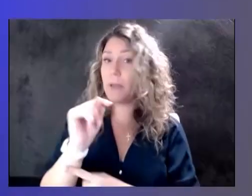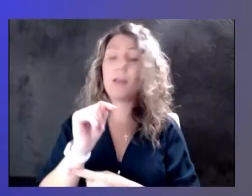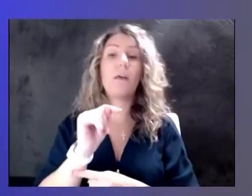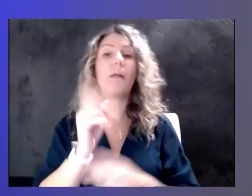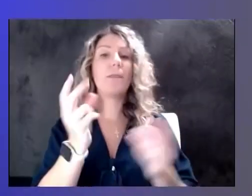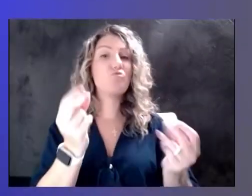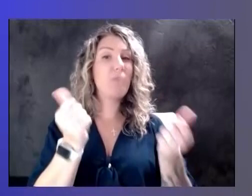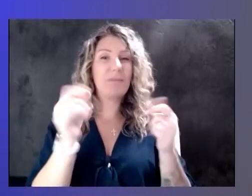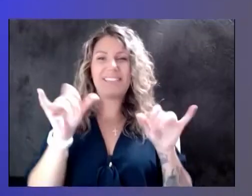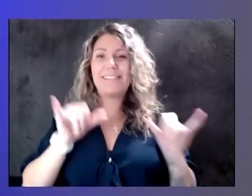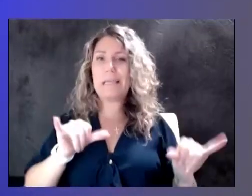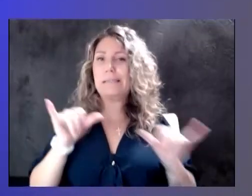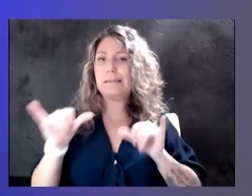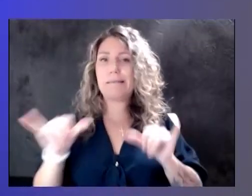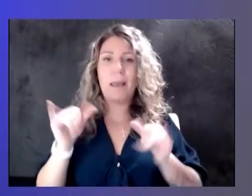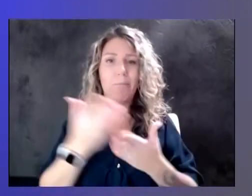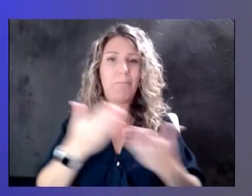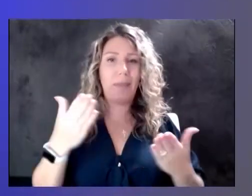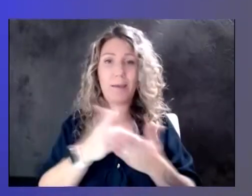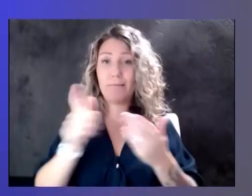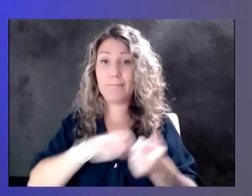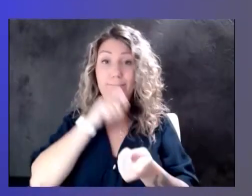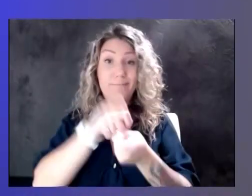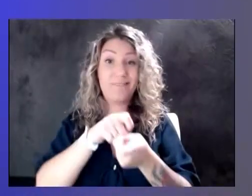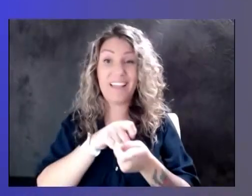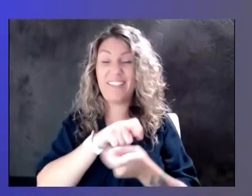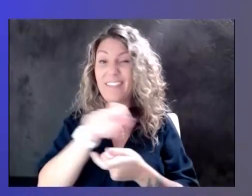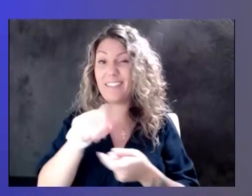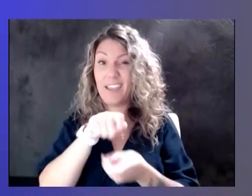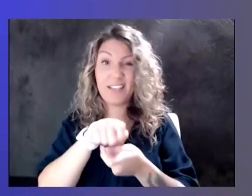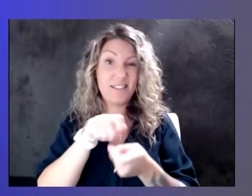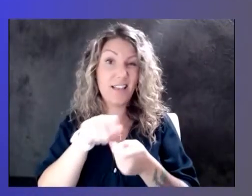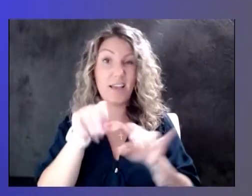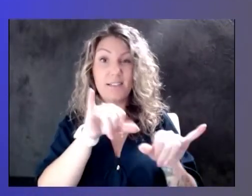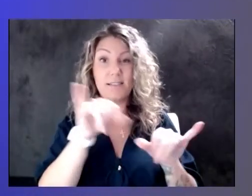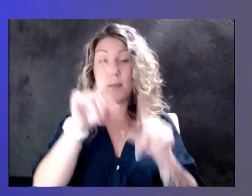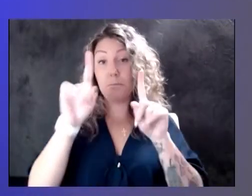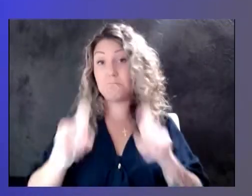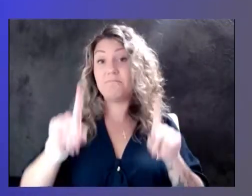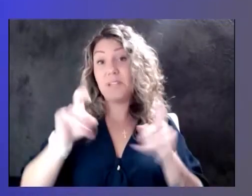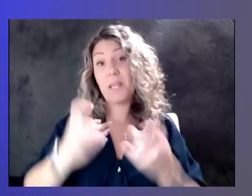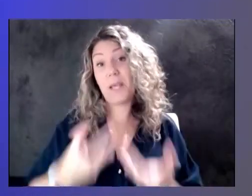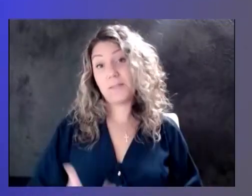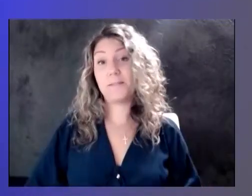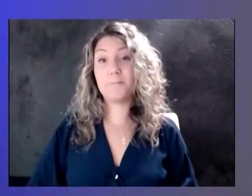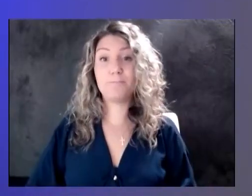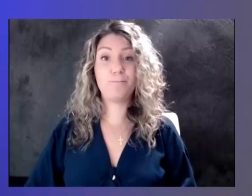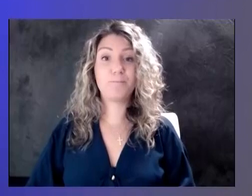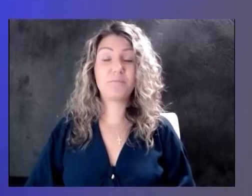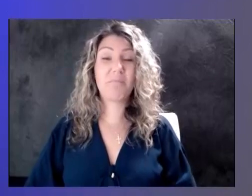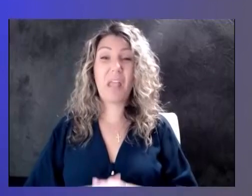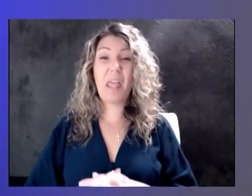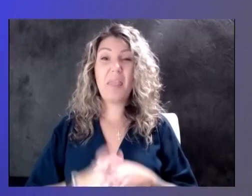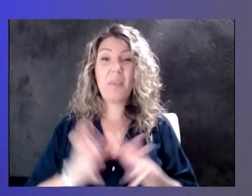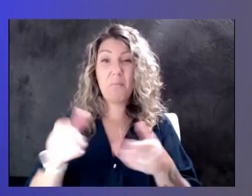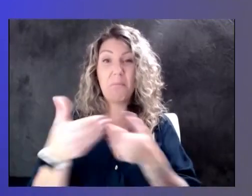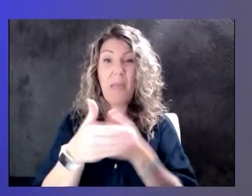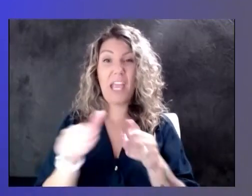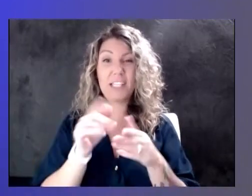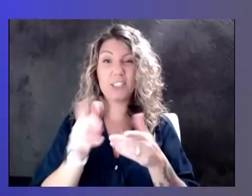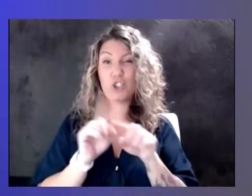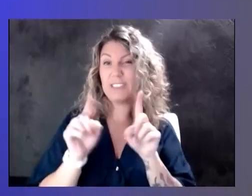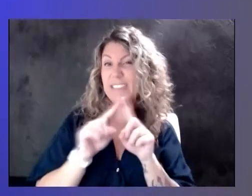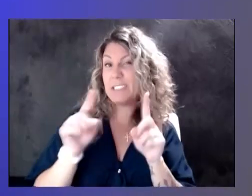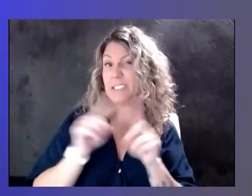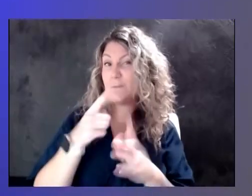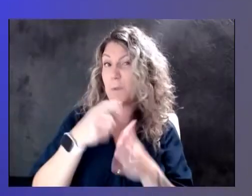Yep, they're essentially the exact same test, packaged probably a little bit differently, price point a little bit